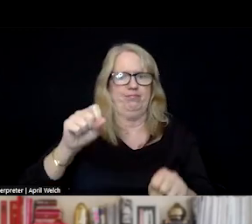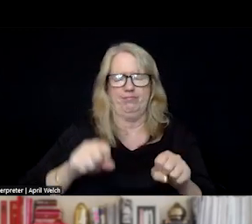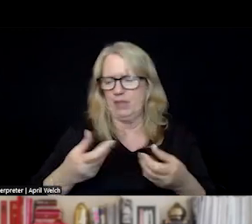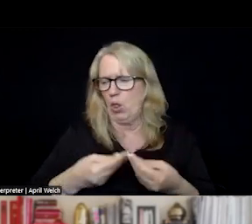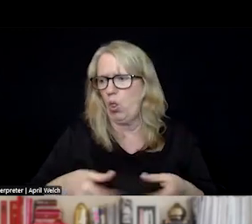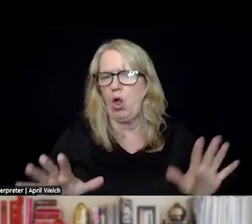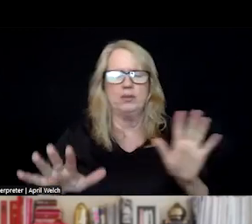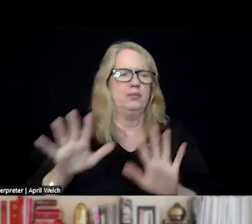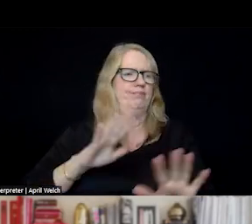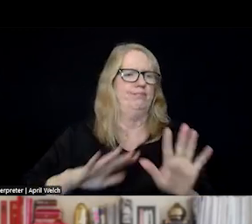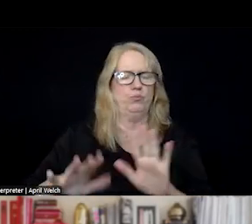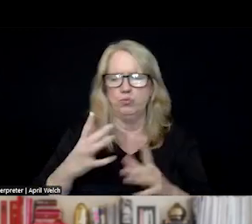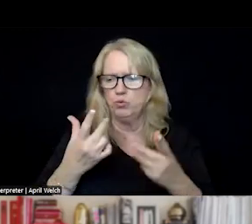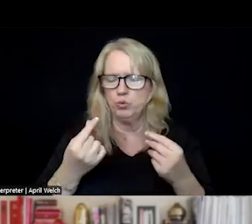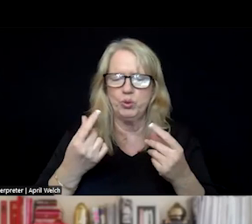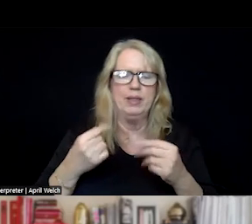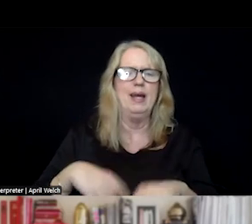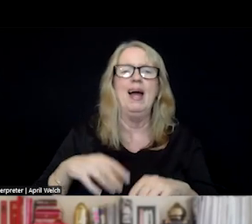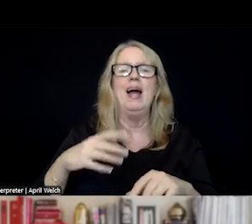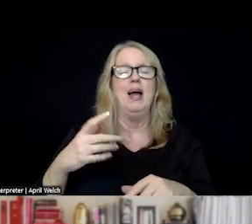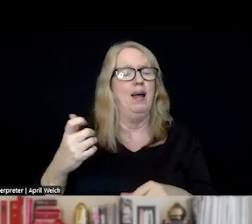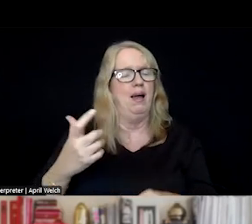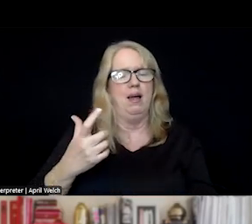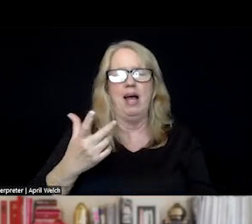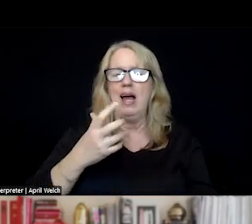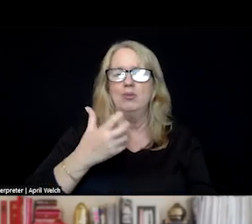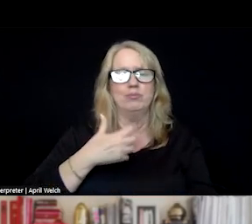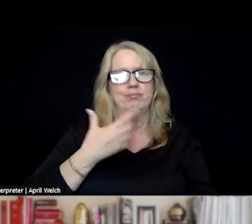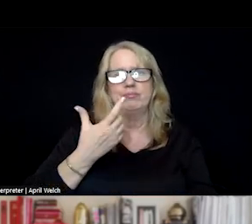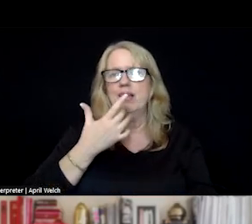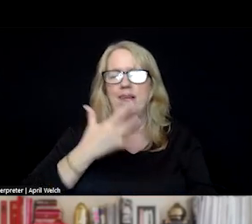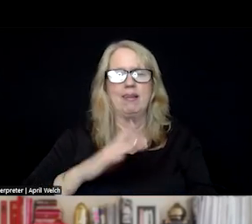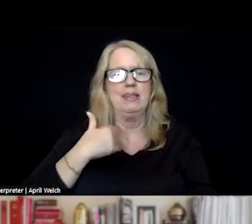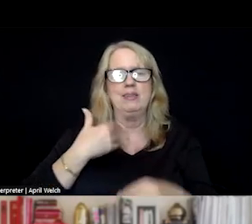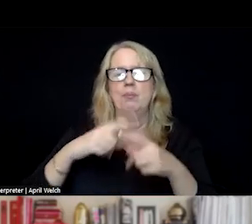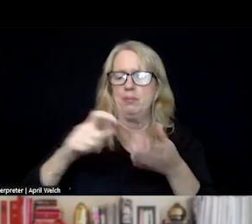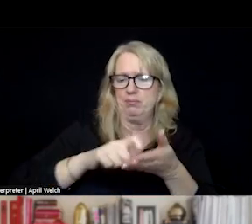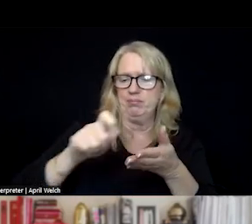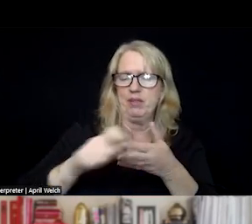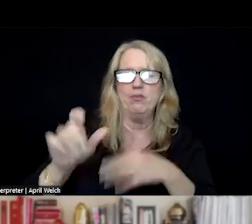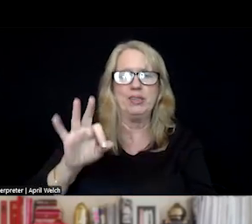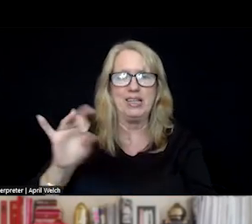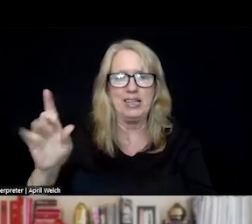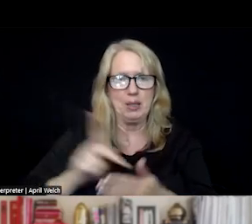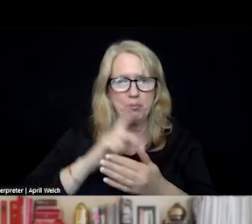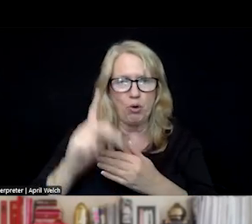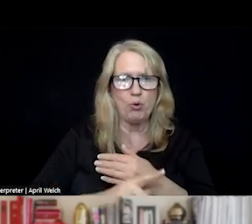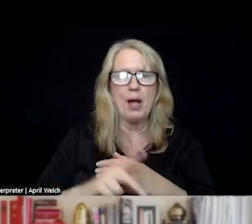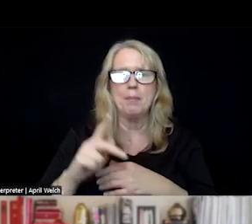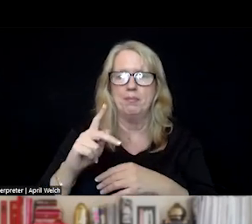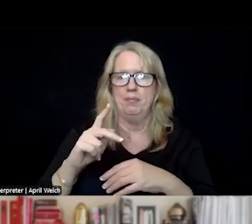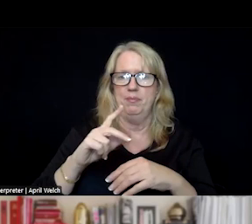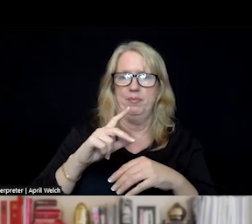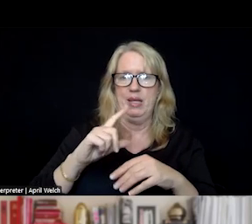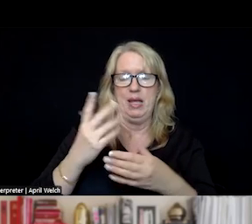had had the privilege of witnessing and writing for the developers of the 988 program when